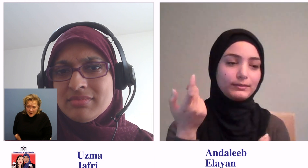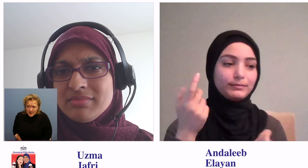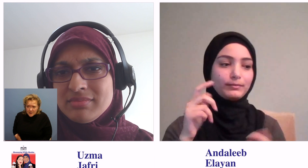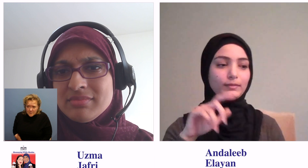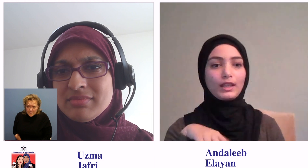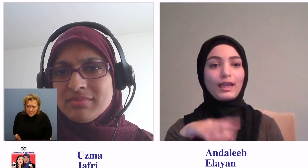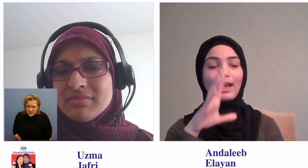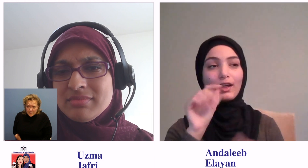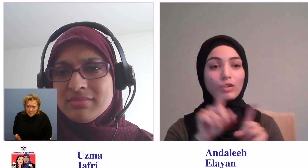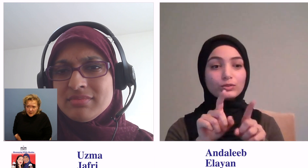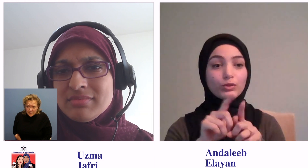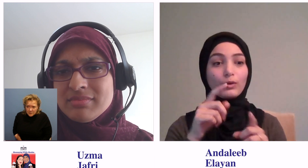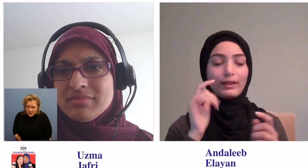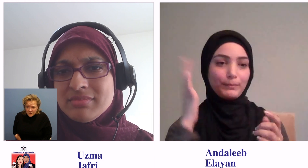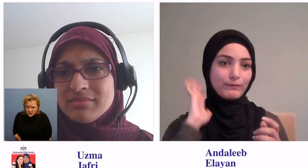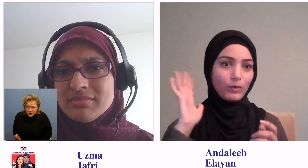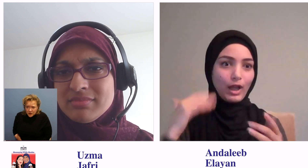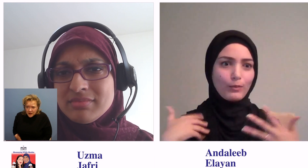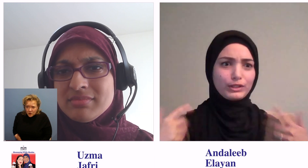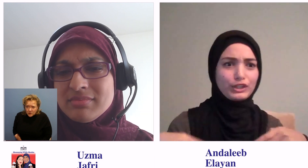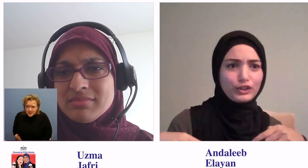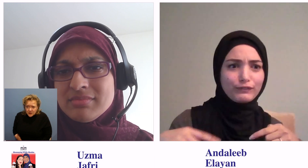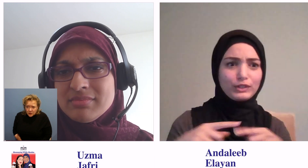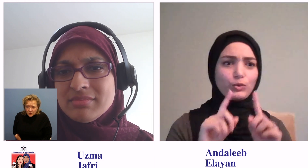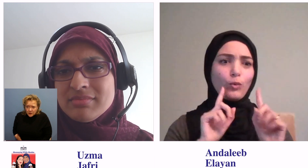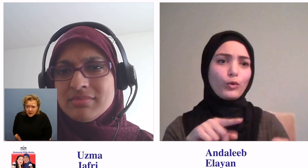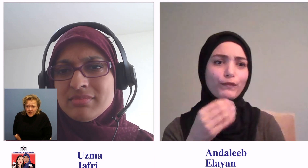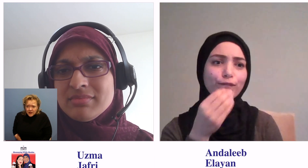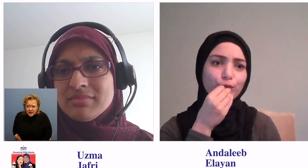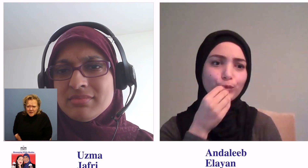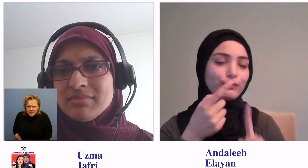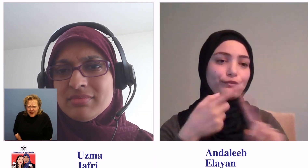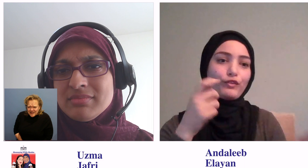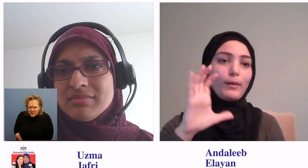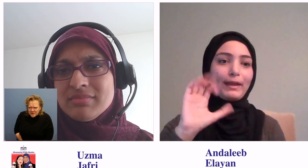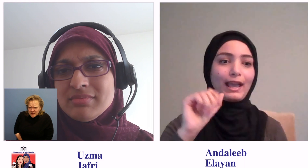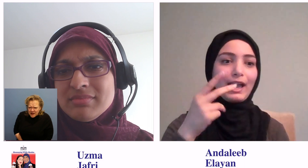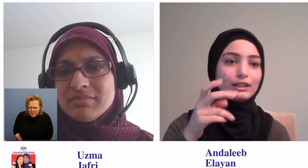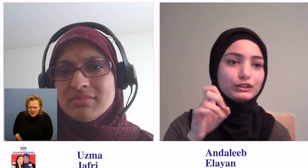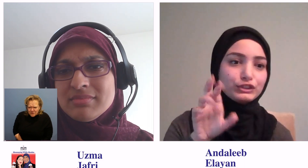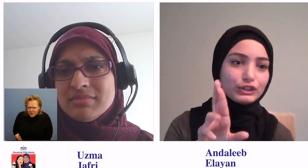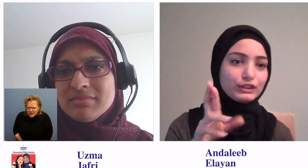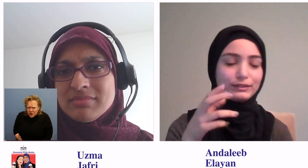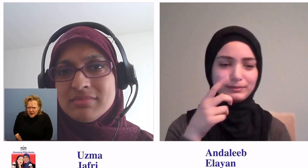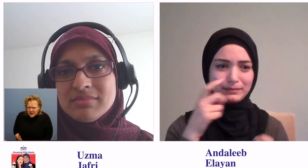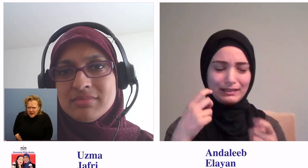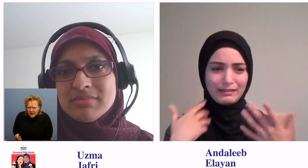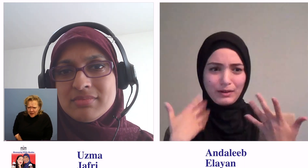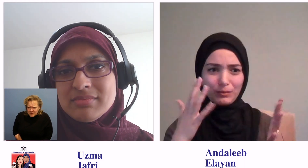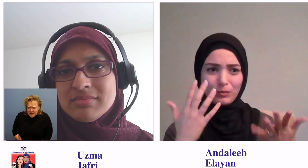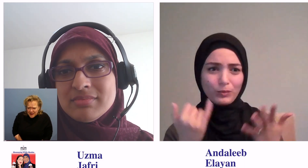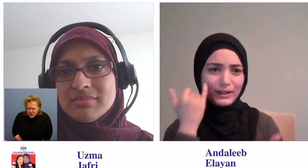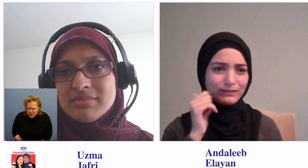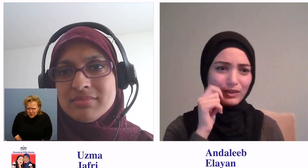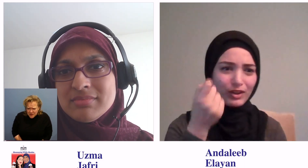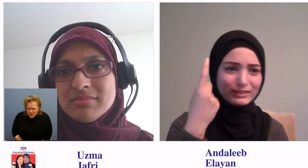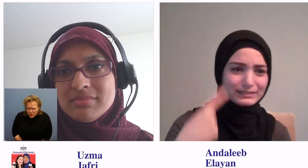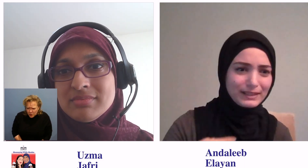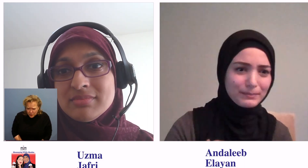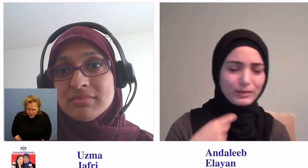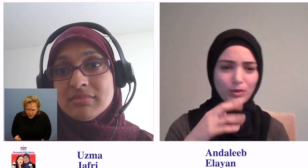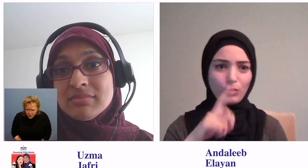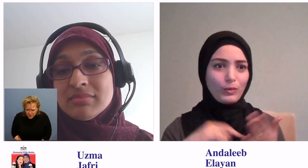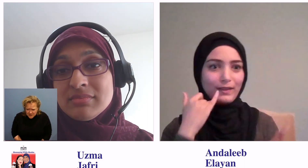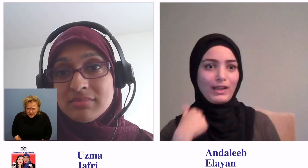who I am in my life journey. And also in the past, like when I was young, I'd be afraid to go in up to the cashier at a